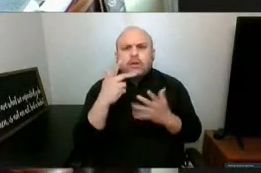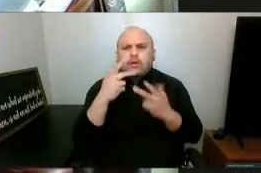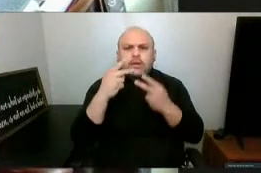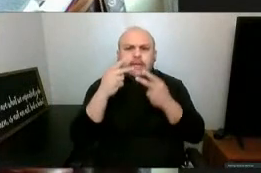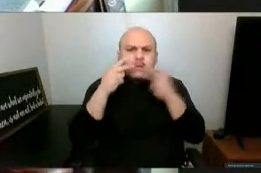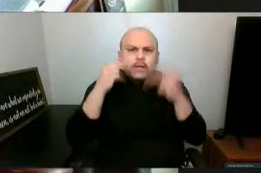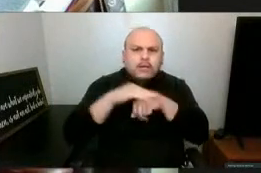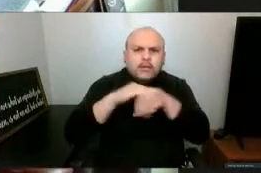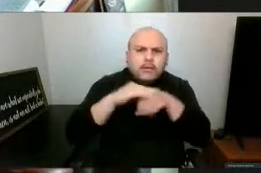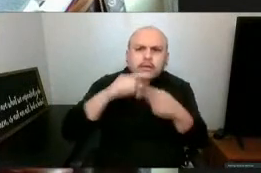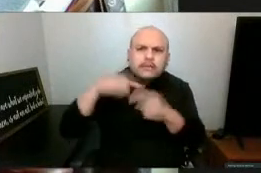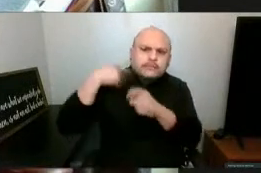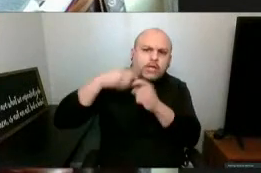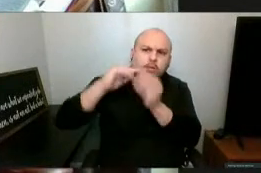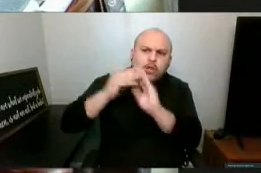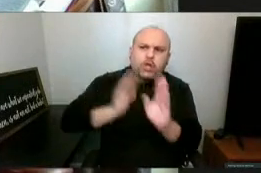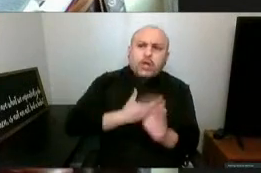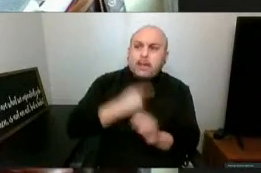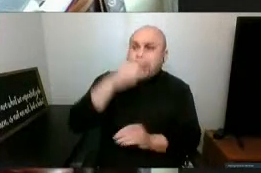Hispanic, and our Black families